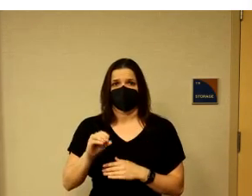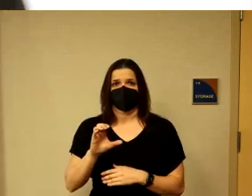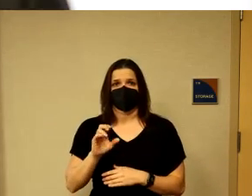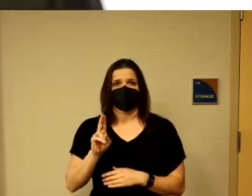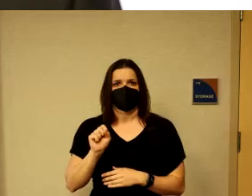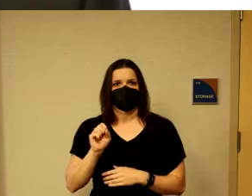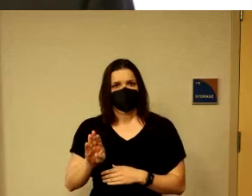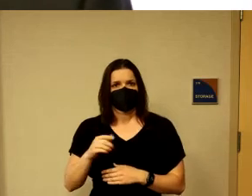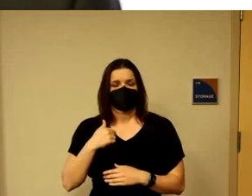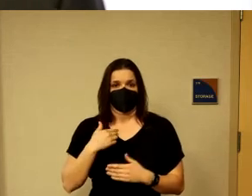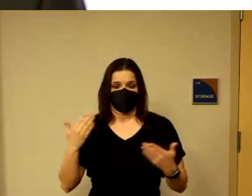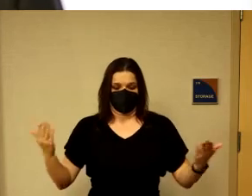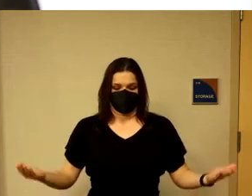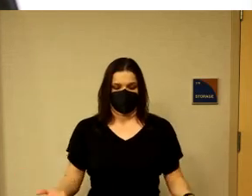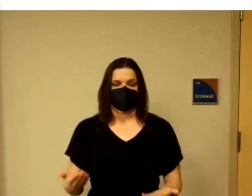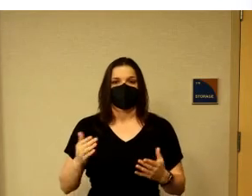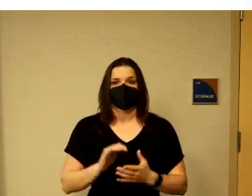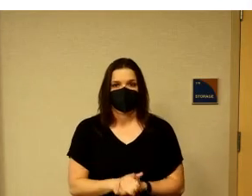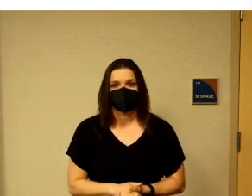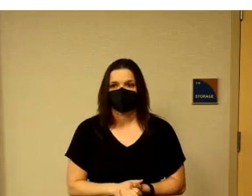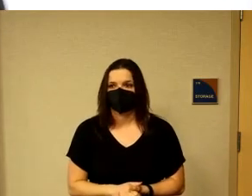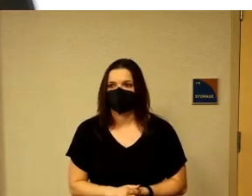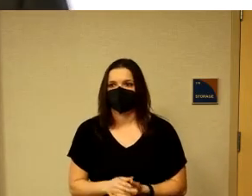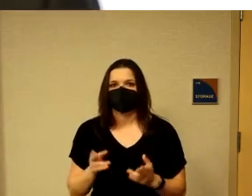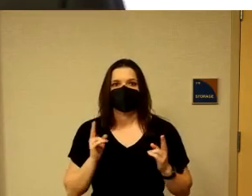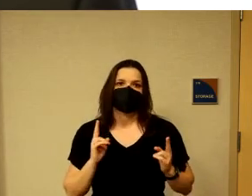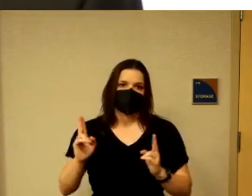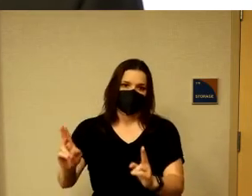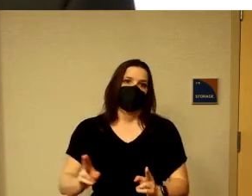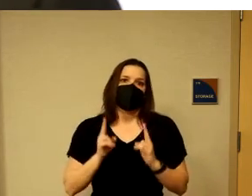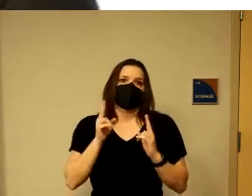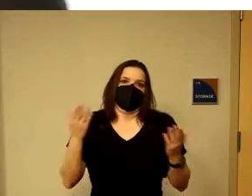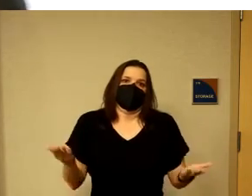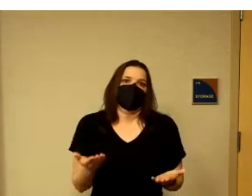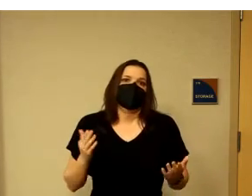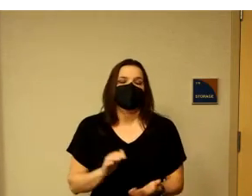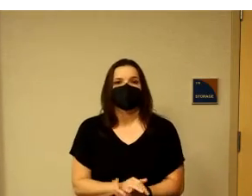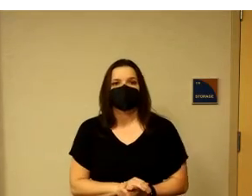So the fact that I'm here, it's quite an honor, to be honest.